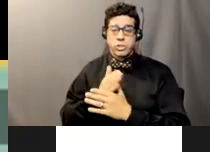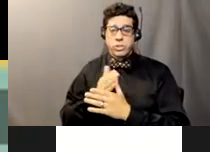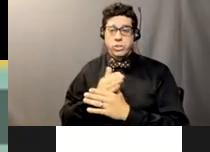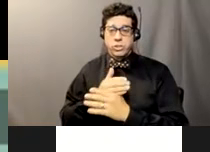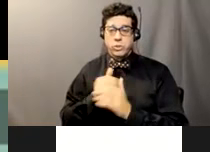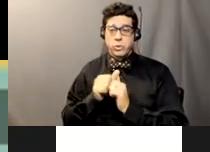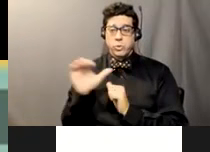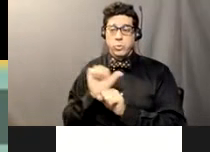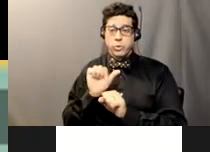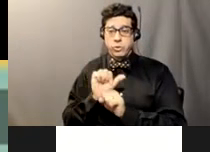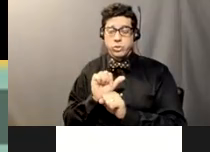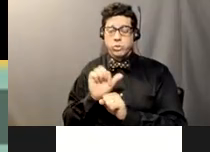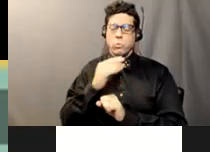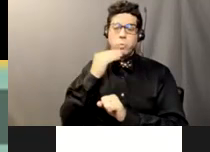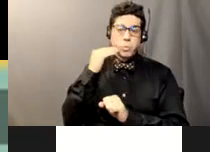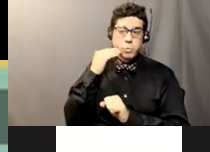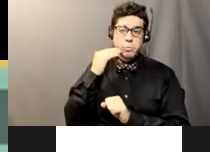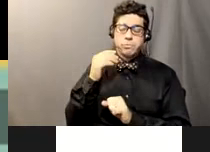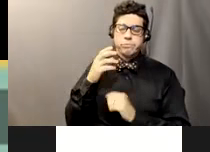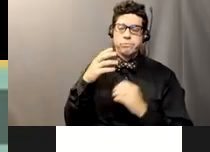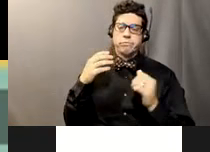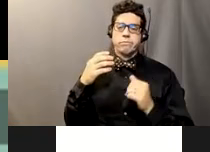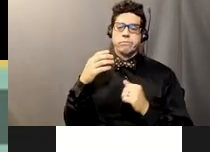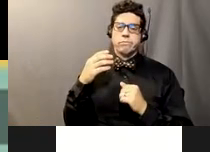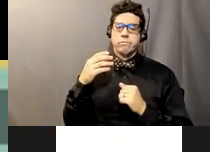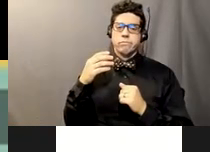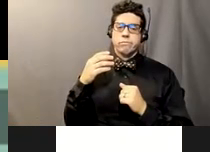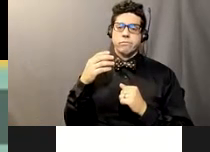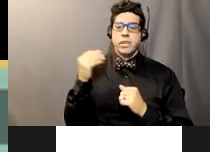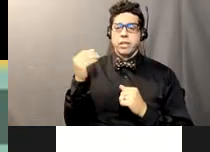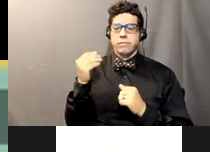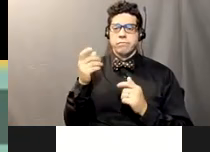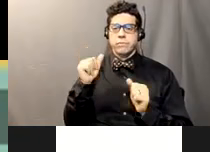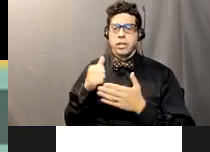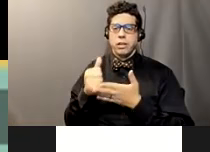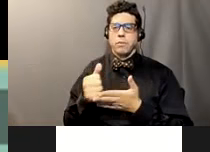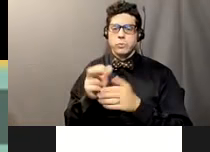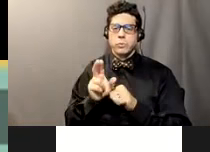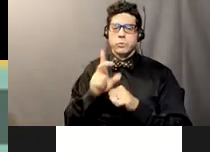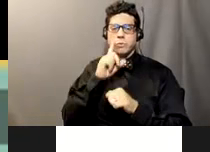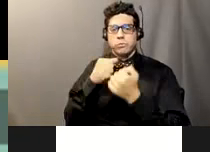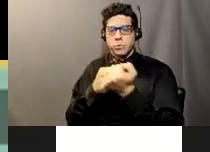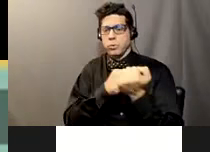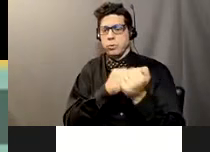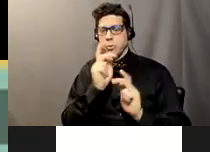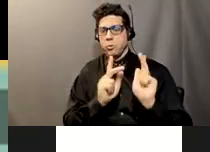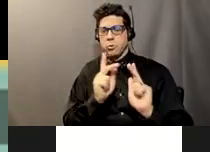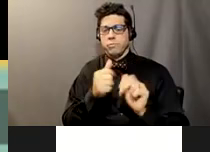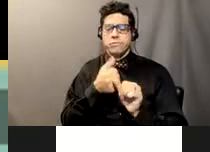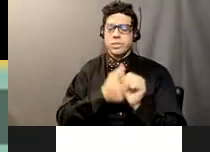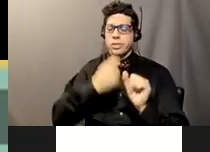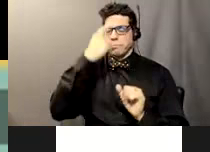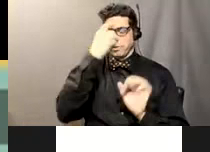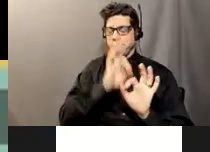your work setting or your home setting, and certainly share with others who could benefit from hearing more about Each Mind Matters, stopping the stigma of